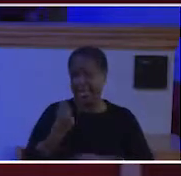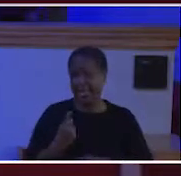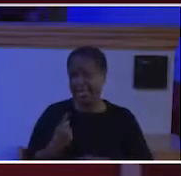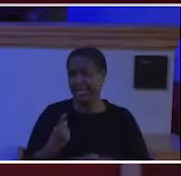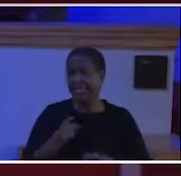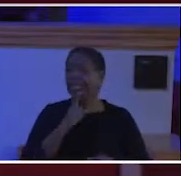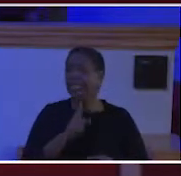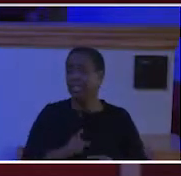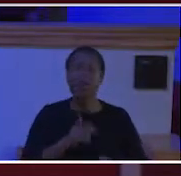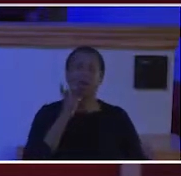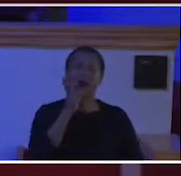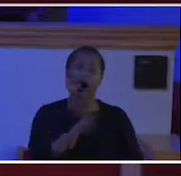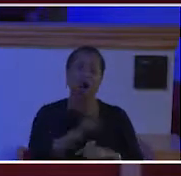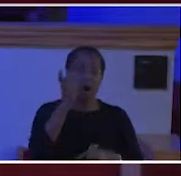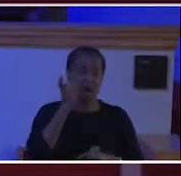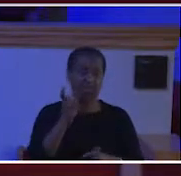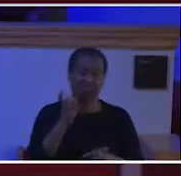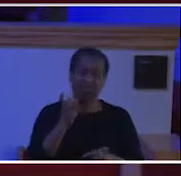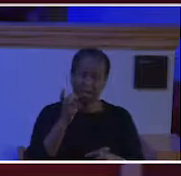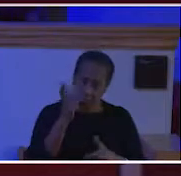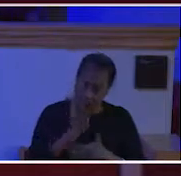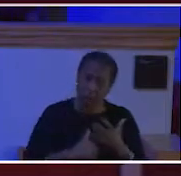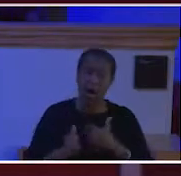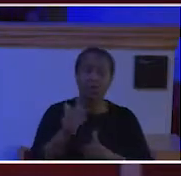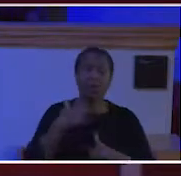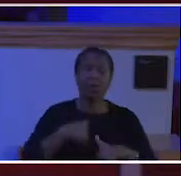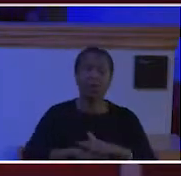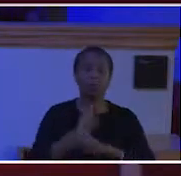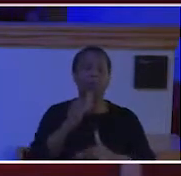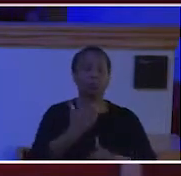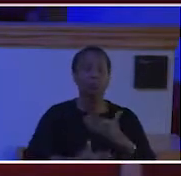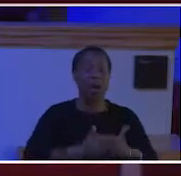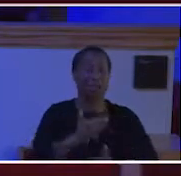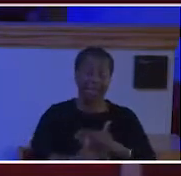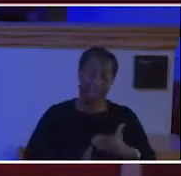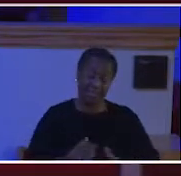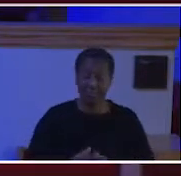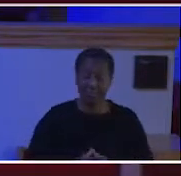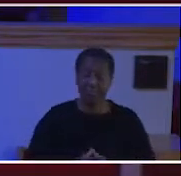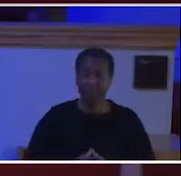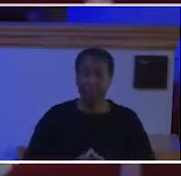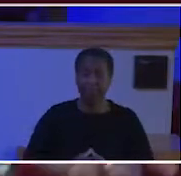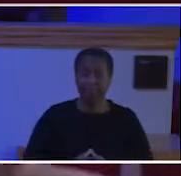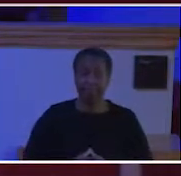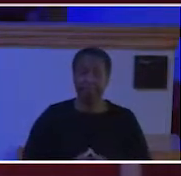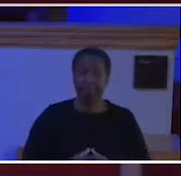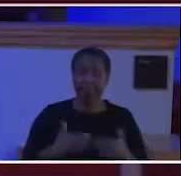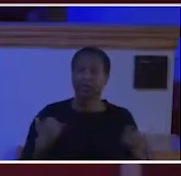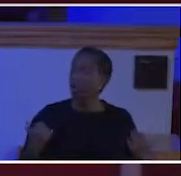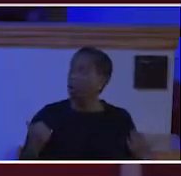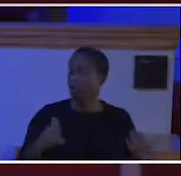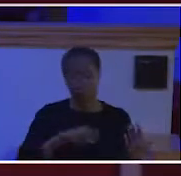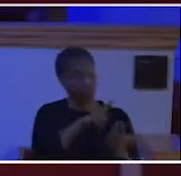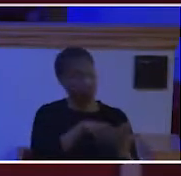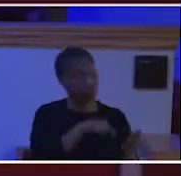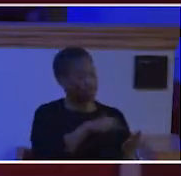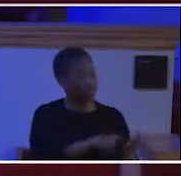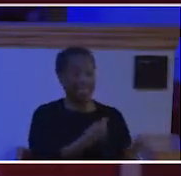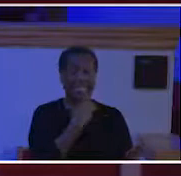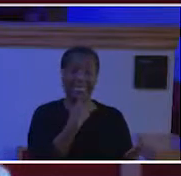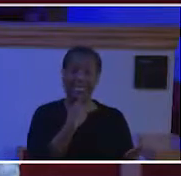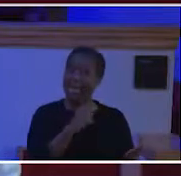it's just part of the birthing process. So the text says that it was